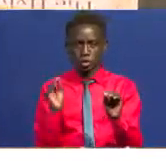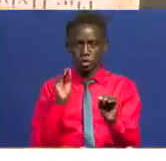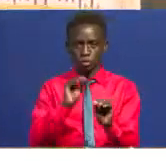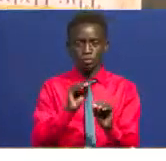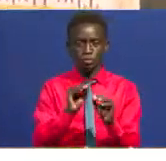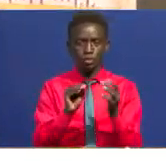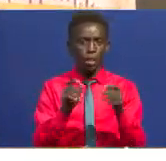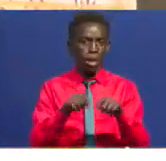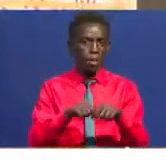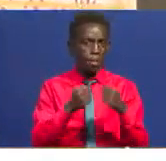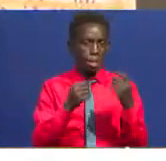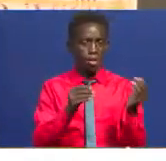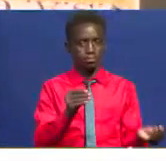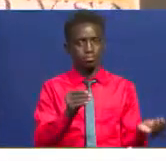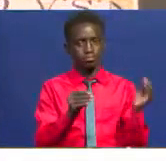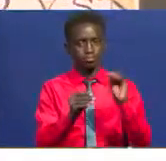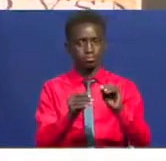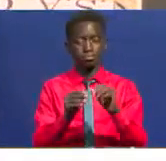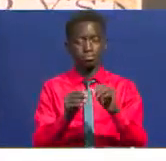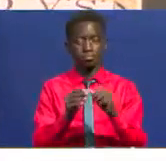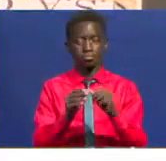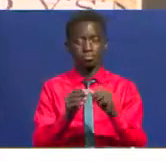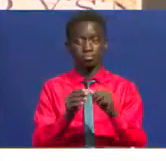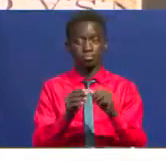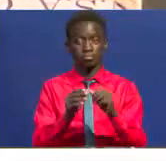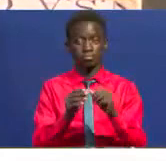ones. We first run a